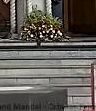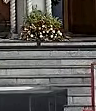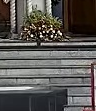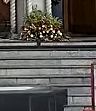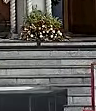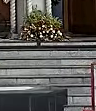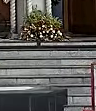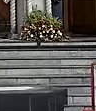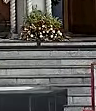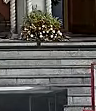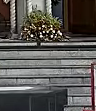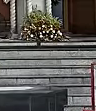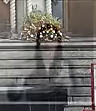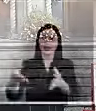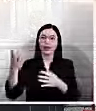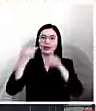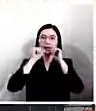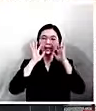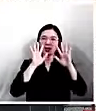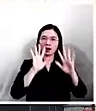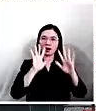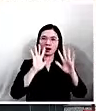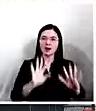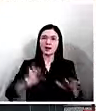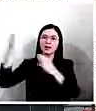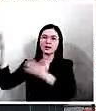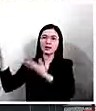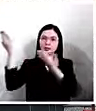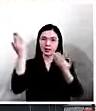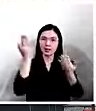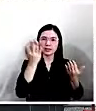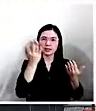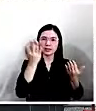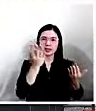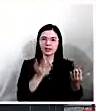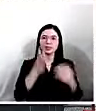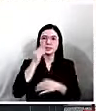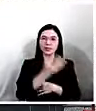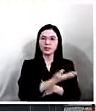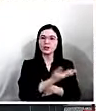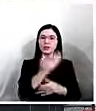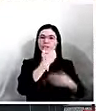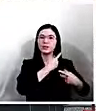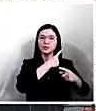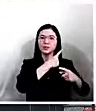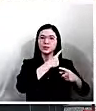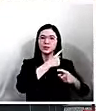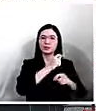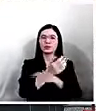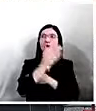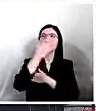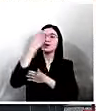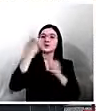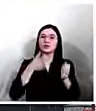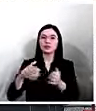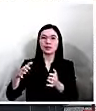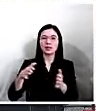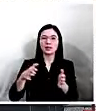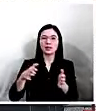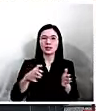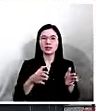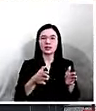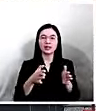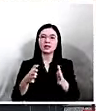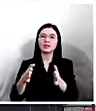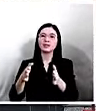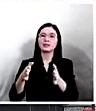days. Many are the blessings he offers to those who trust in